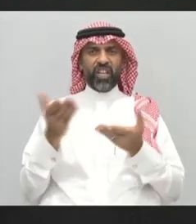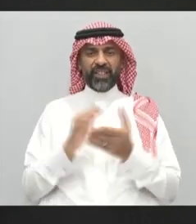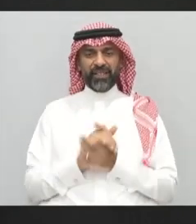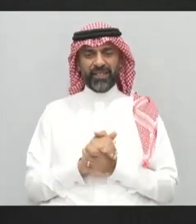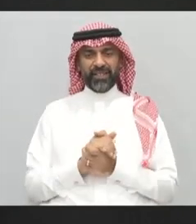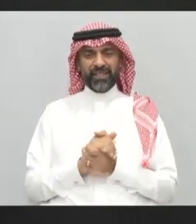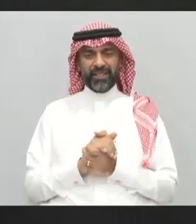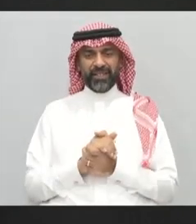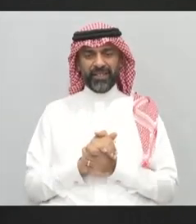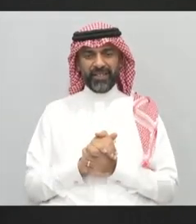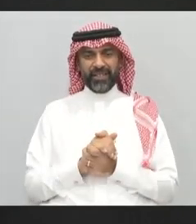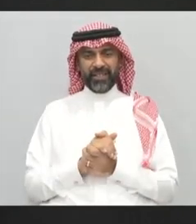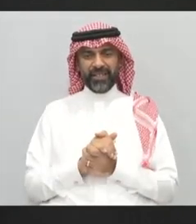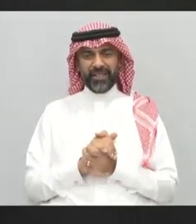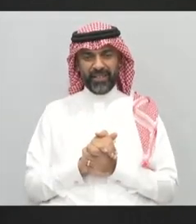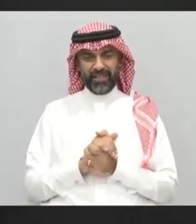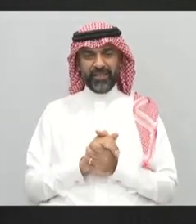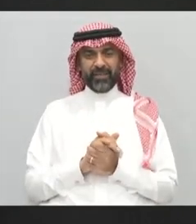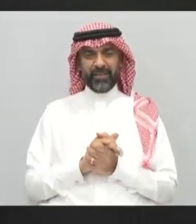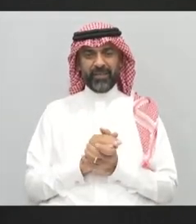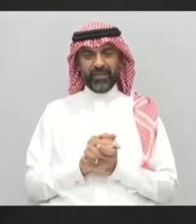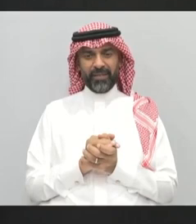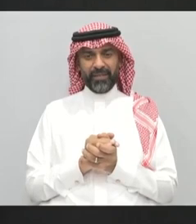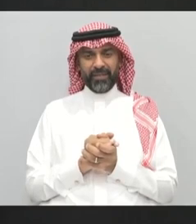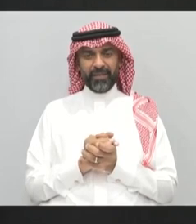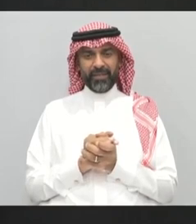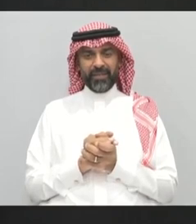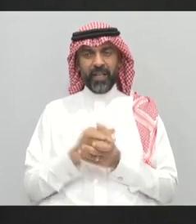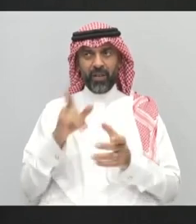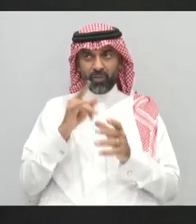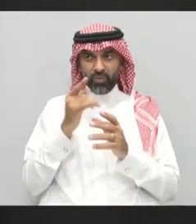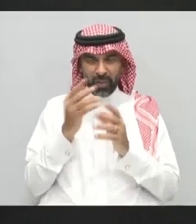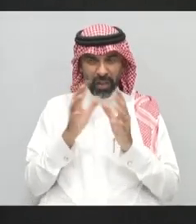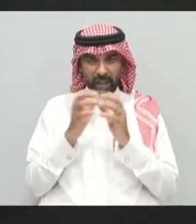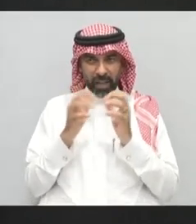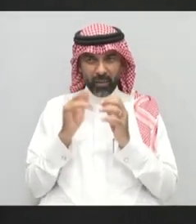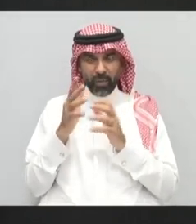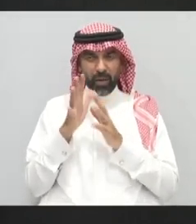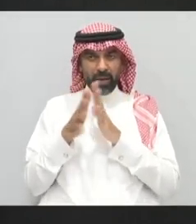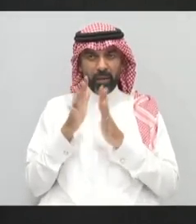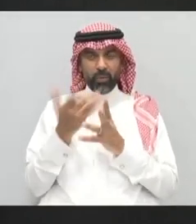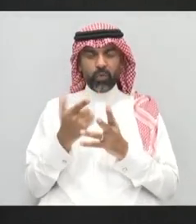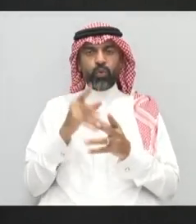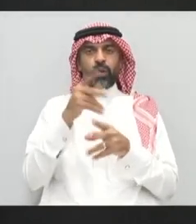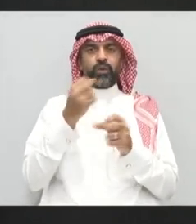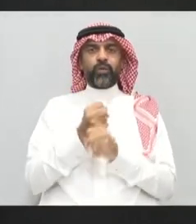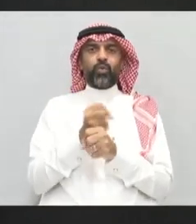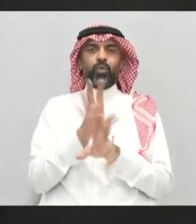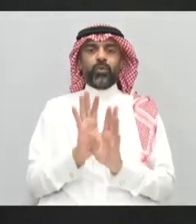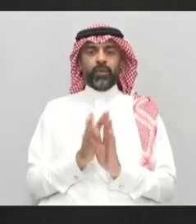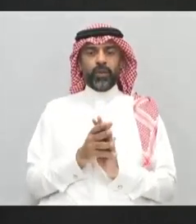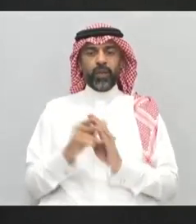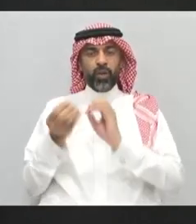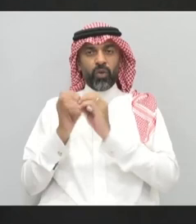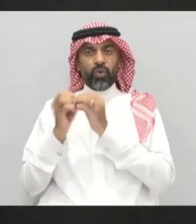exercise number one, chant and do the actions. Okay, do the actions. Okay, so I wanted to look here at the traffic sign. What color